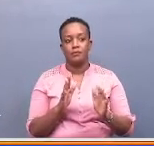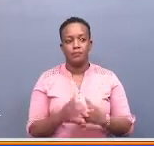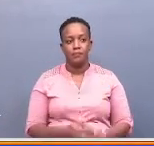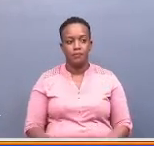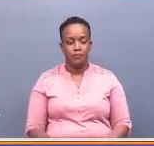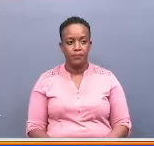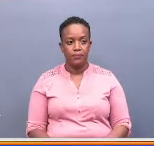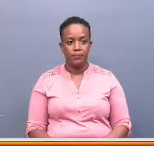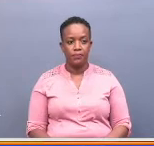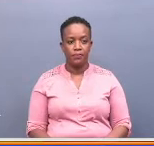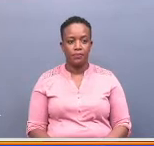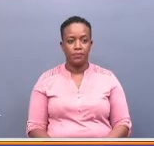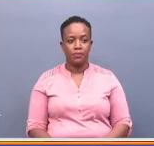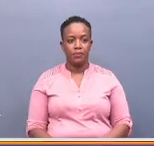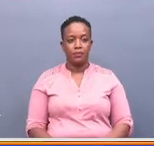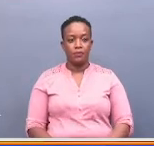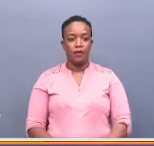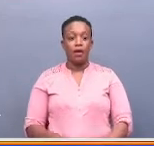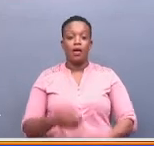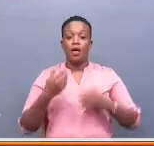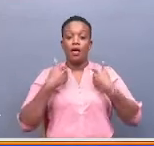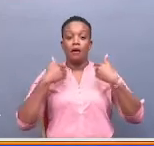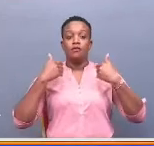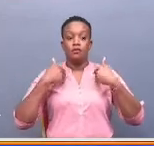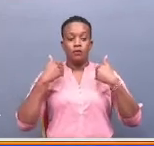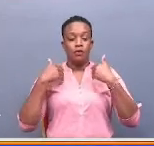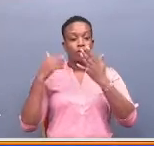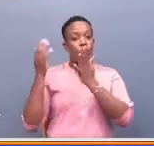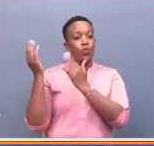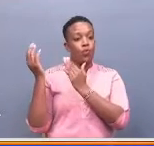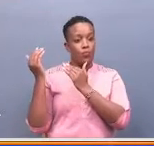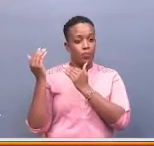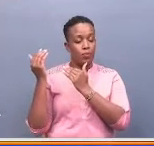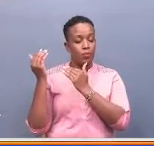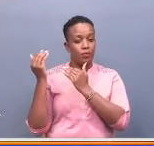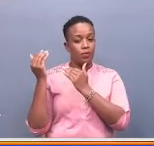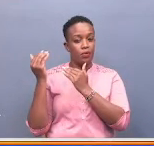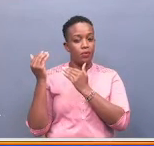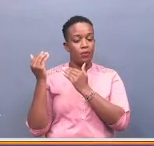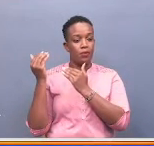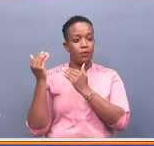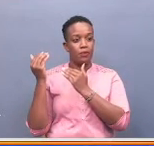take this one with a lot of hope. Take this one with a lot of